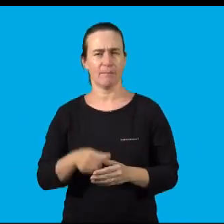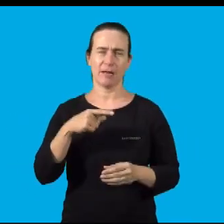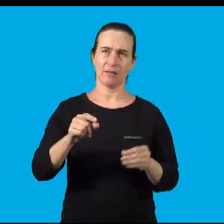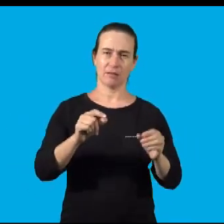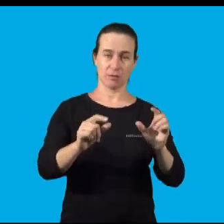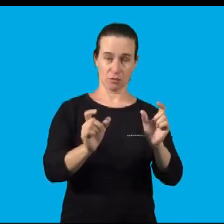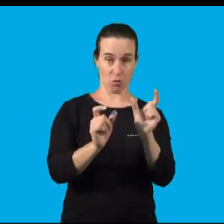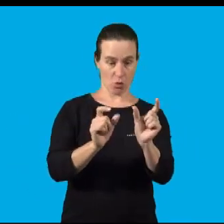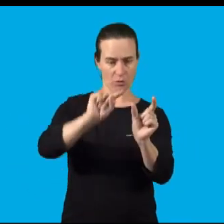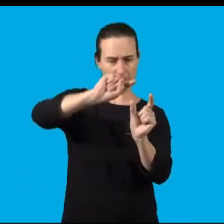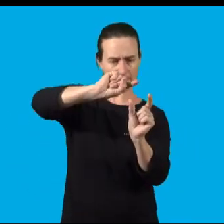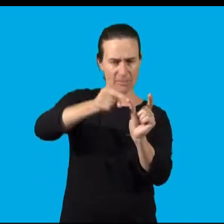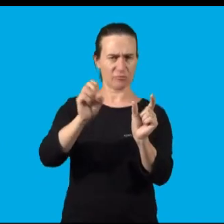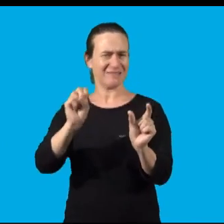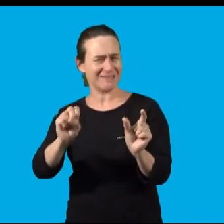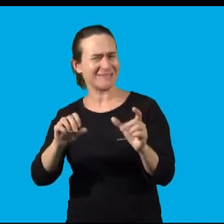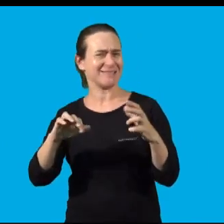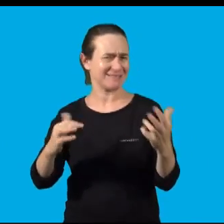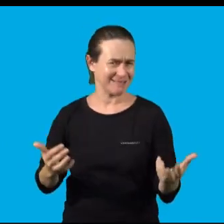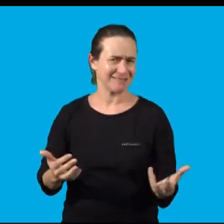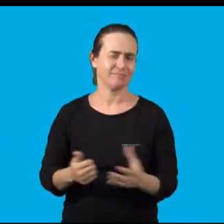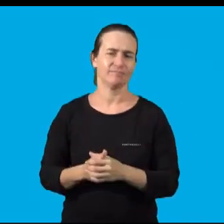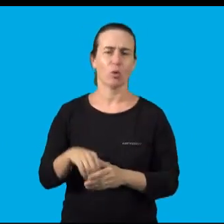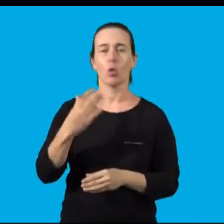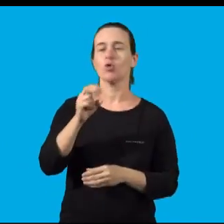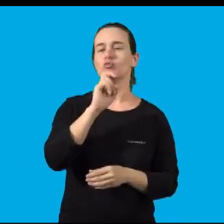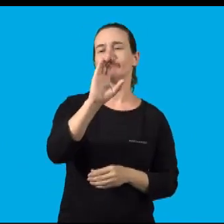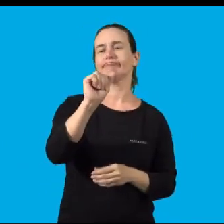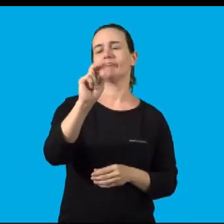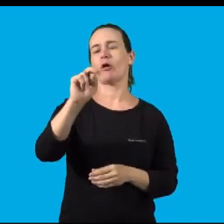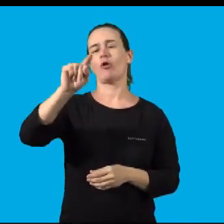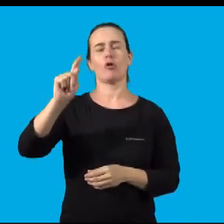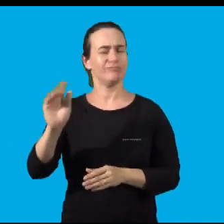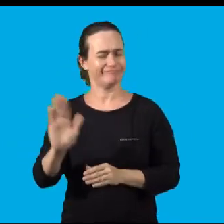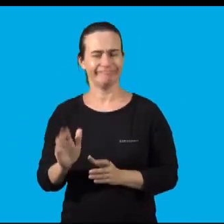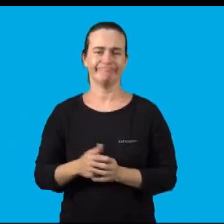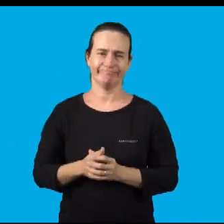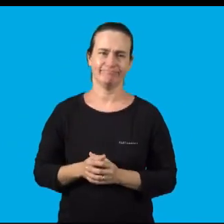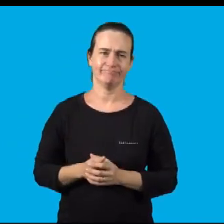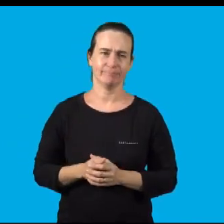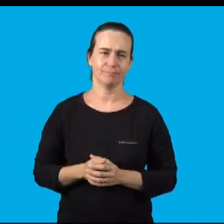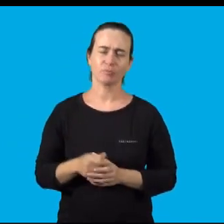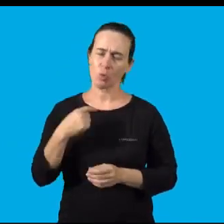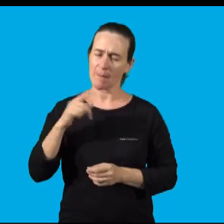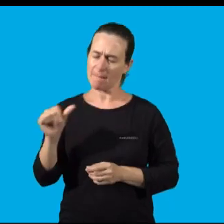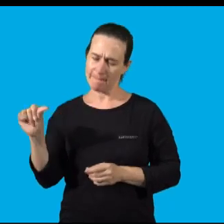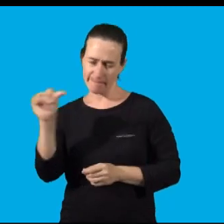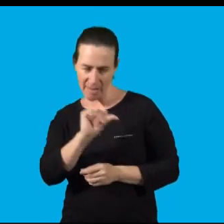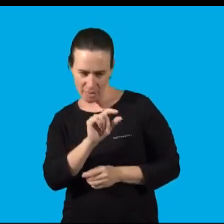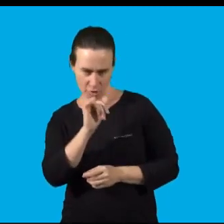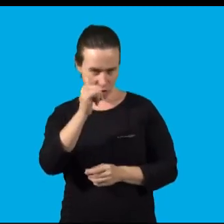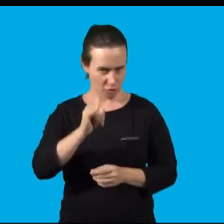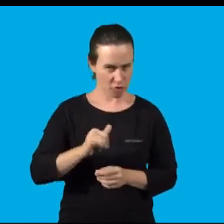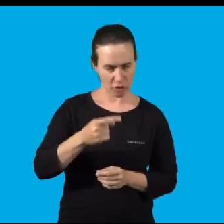the apostrophe to indicate possession or contraction. So clearly look at how you've